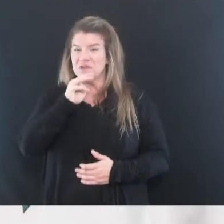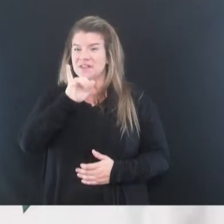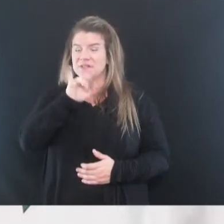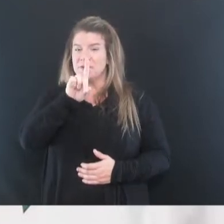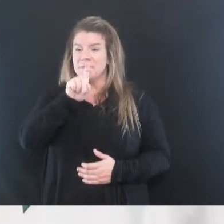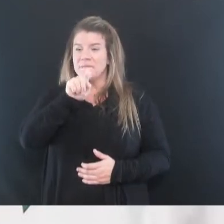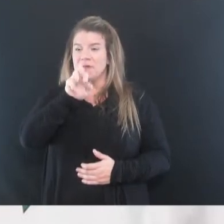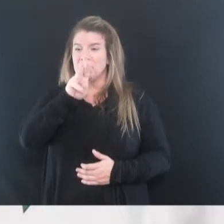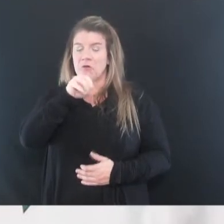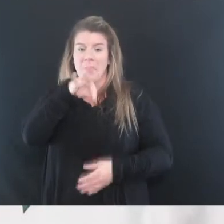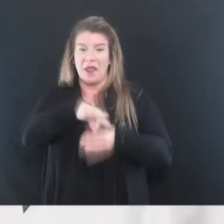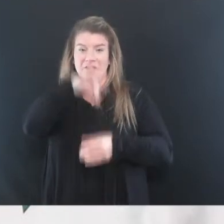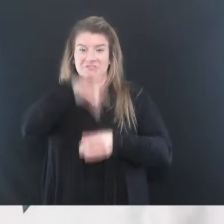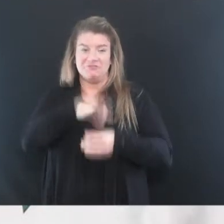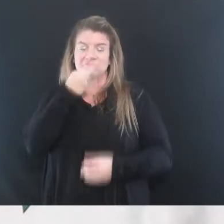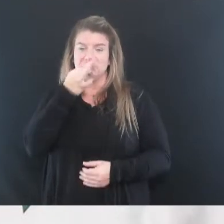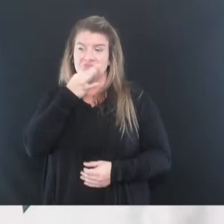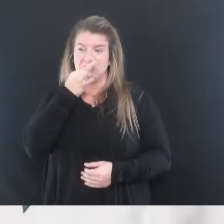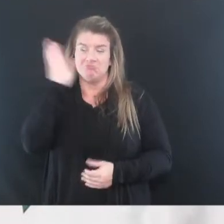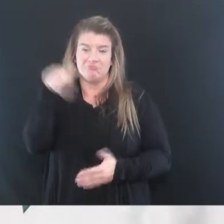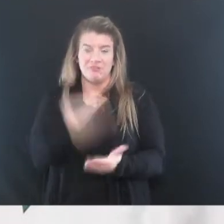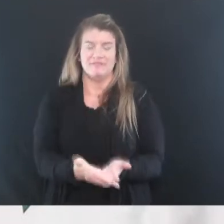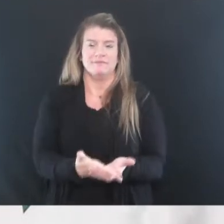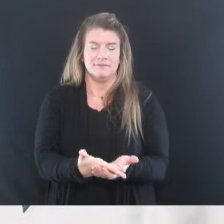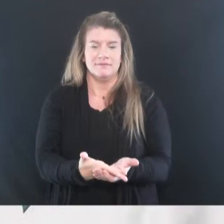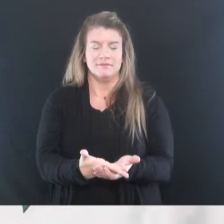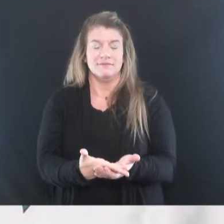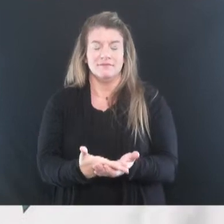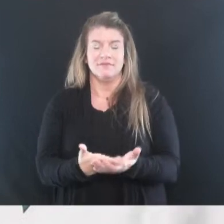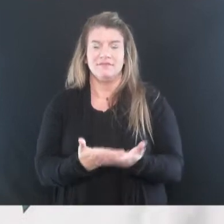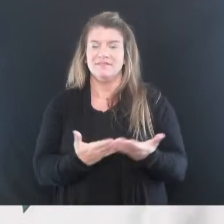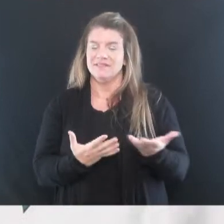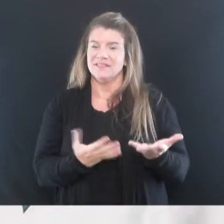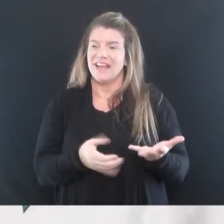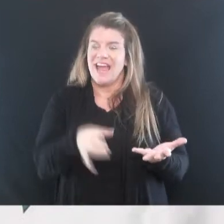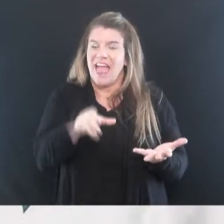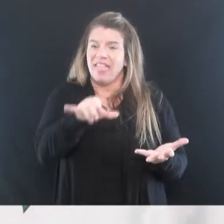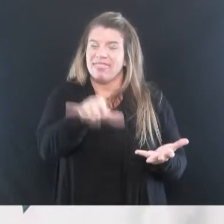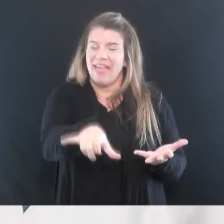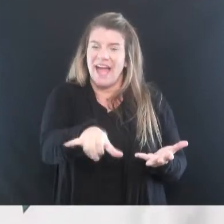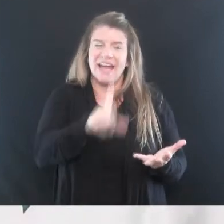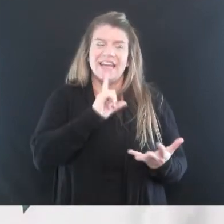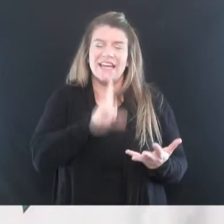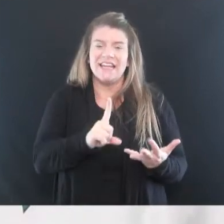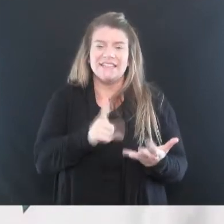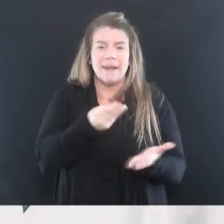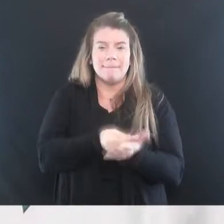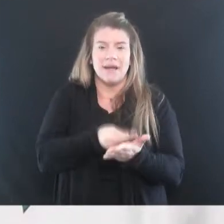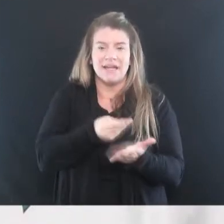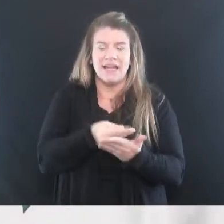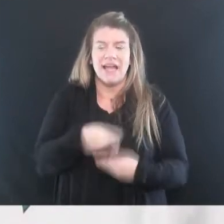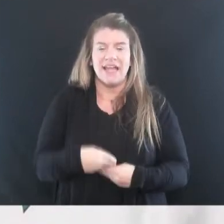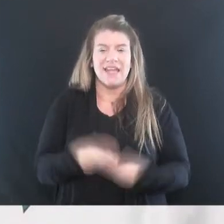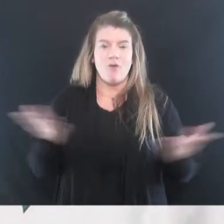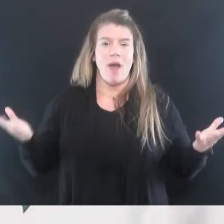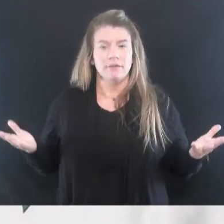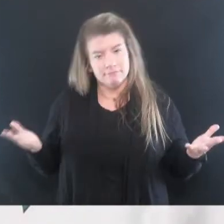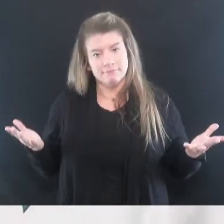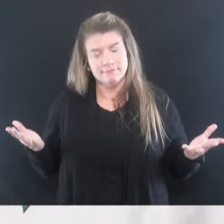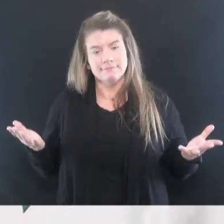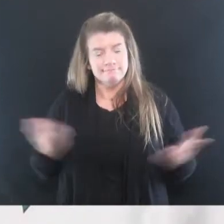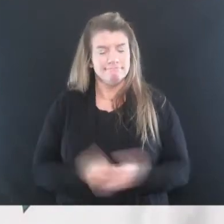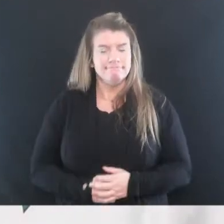down the barrel. And that is nothing but a money giveaway beyond